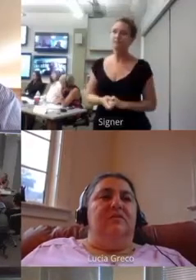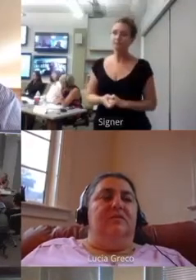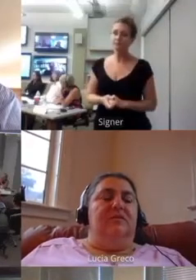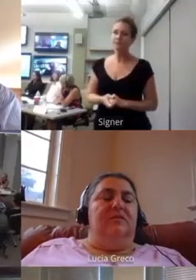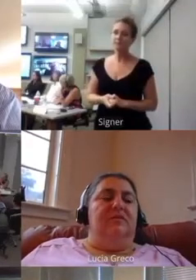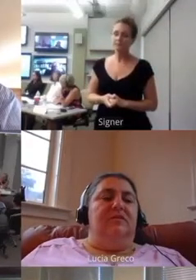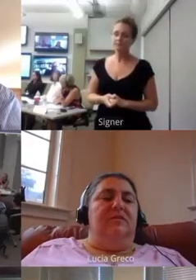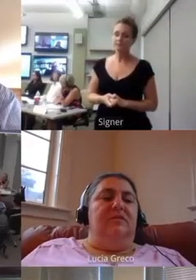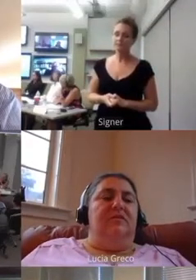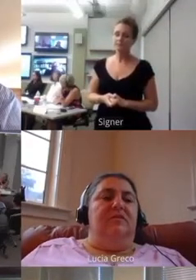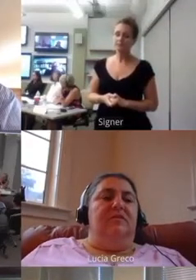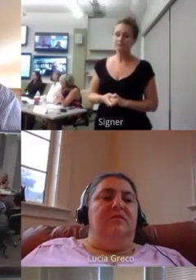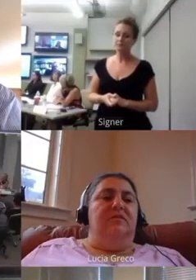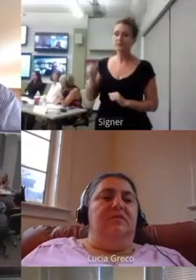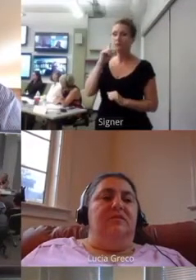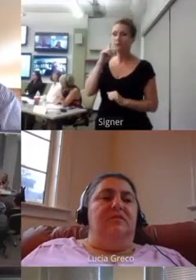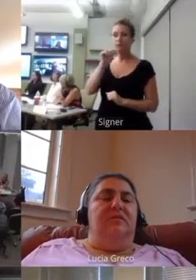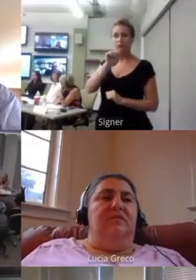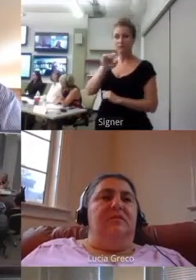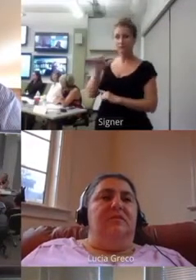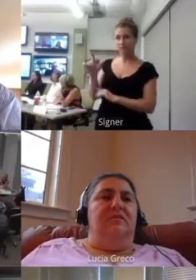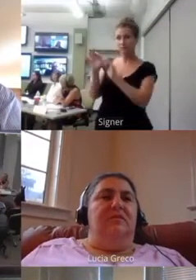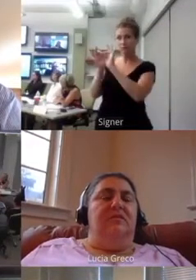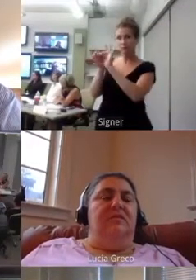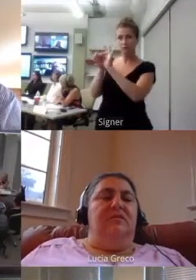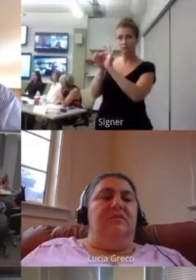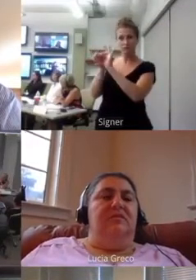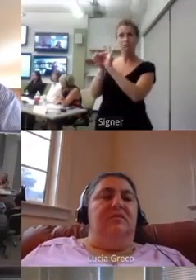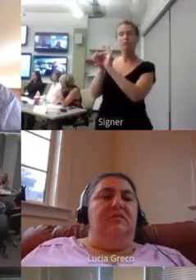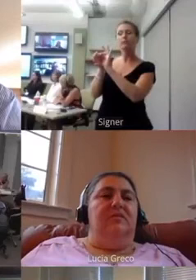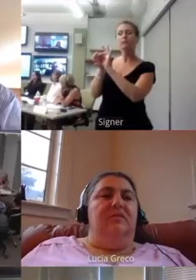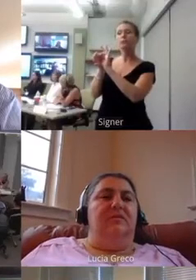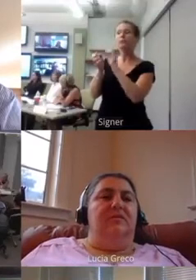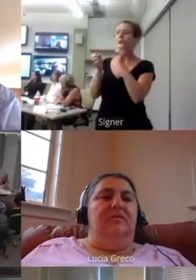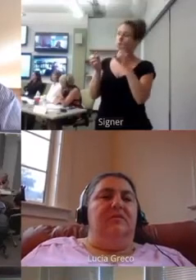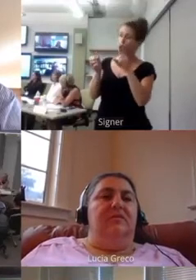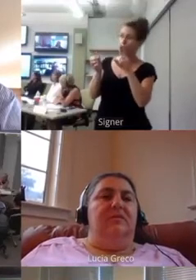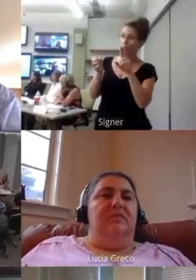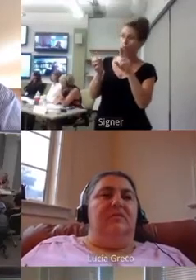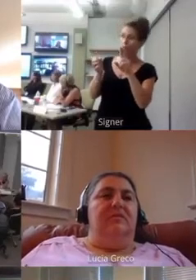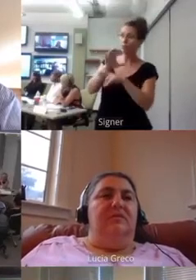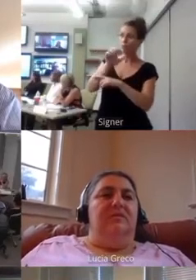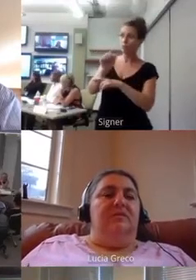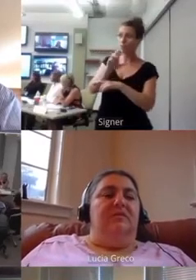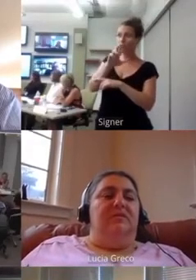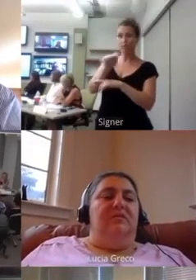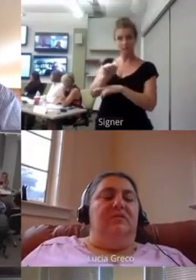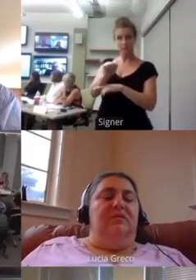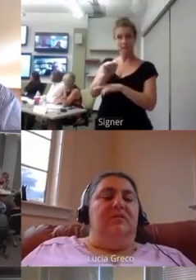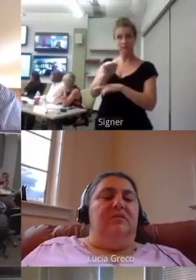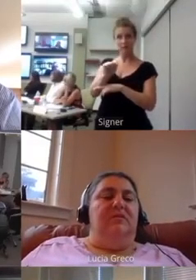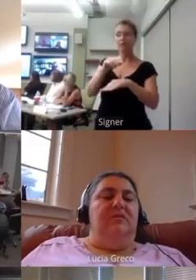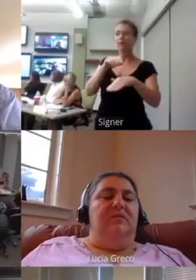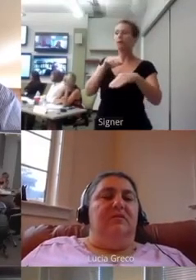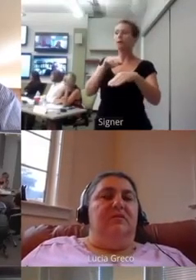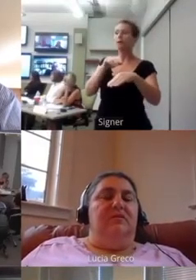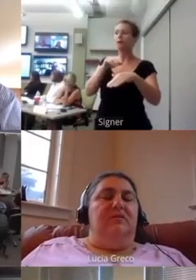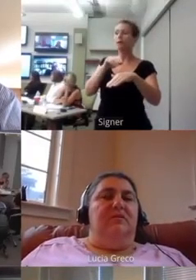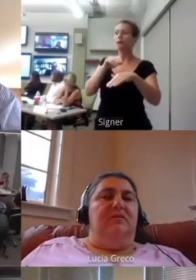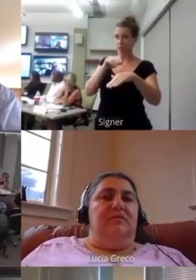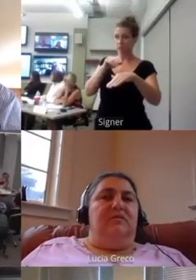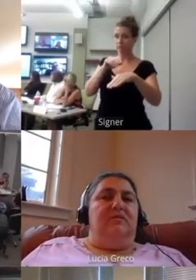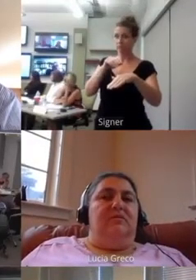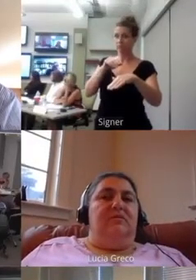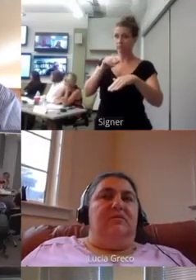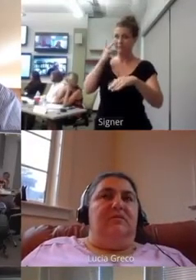American Sign Language interpretation or real-time captioning, these will be available on your